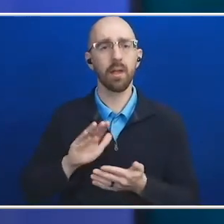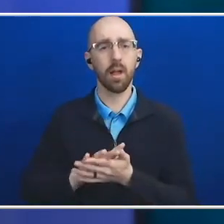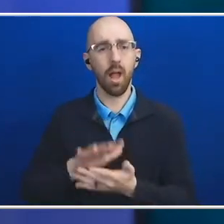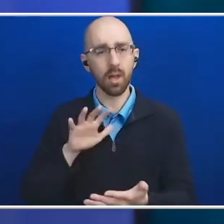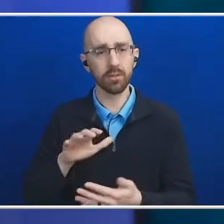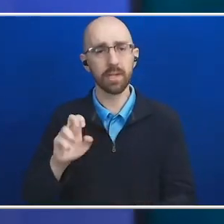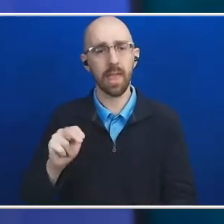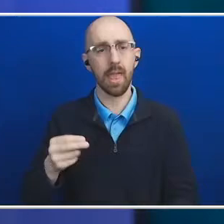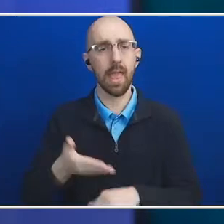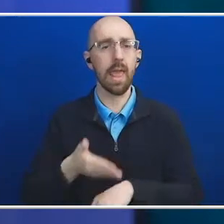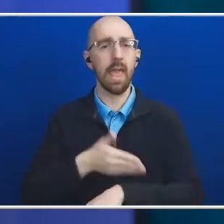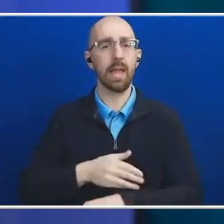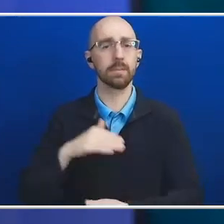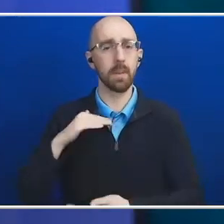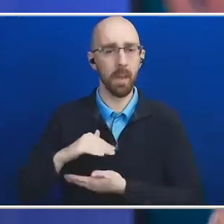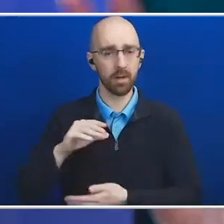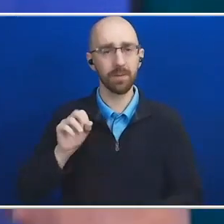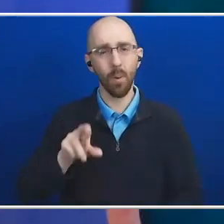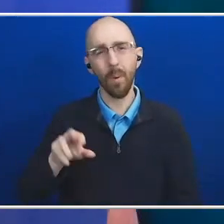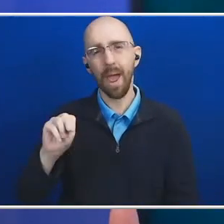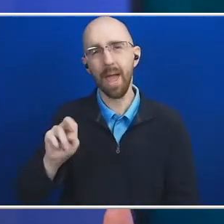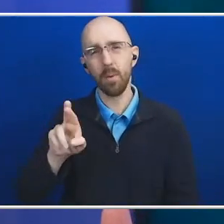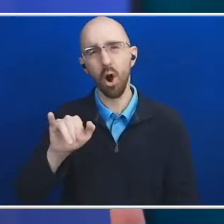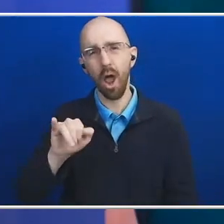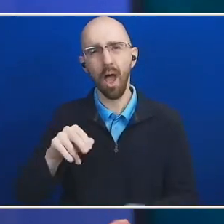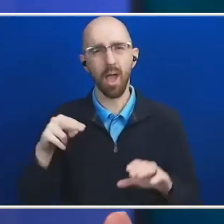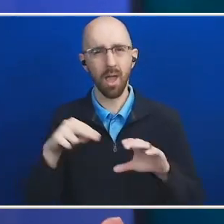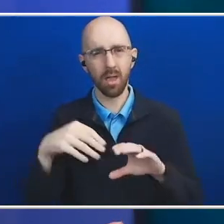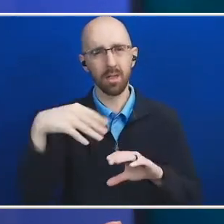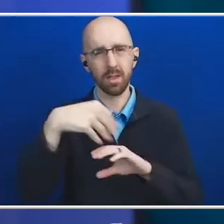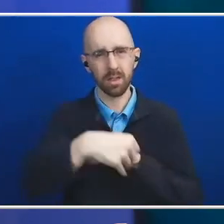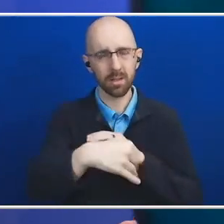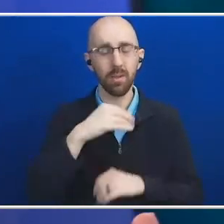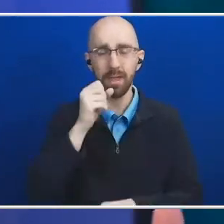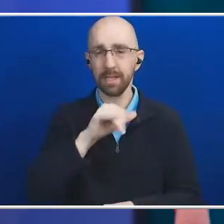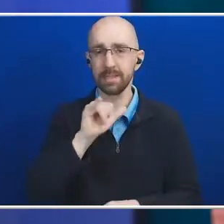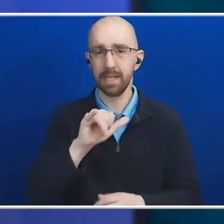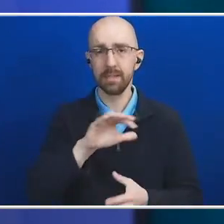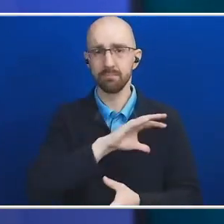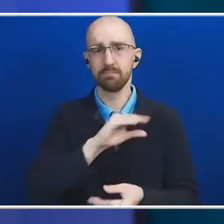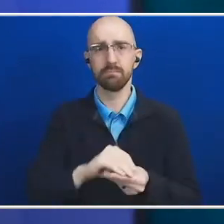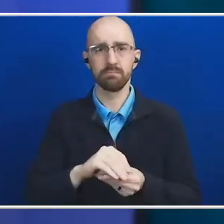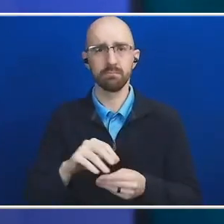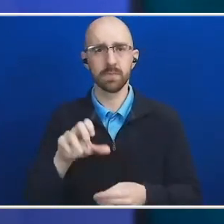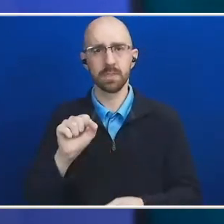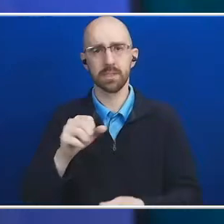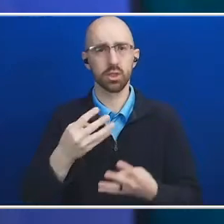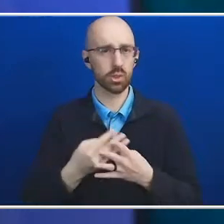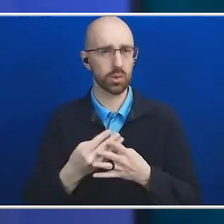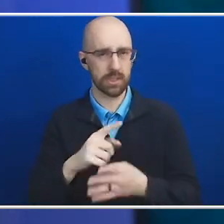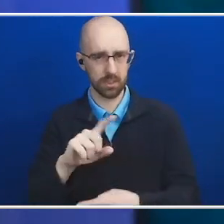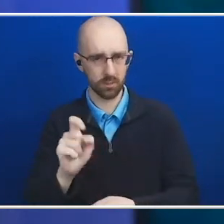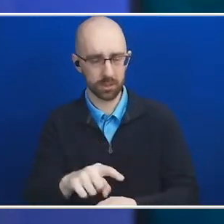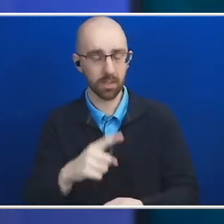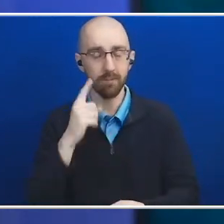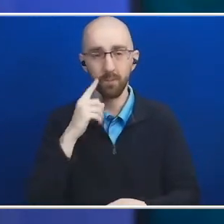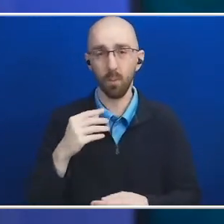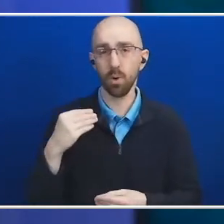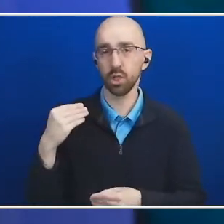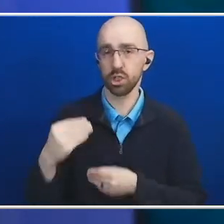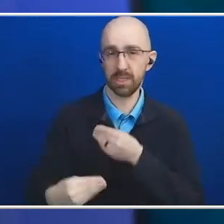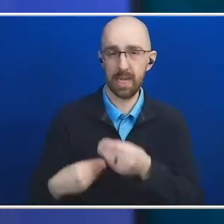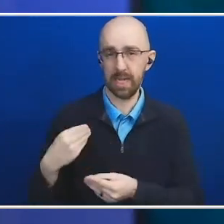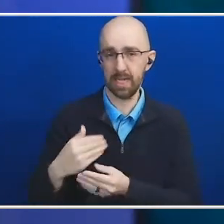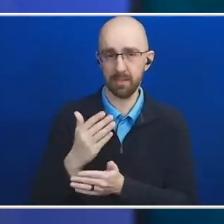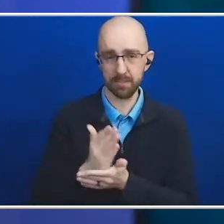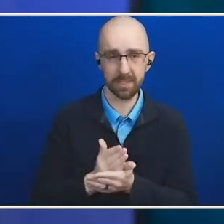be MRI. So that's, I guess, the screening question. As far as the genetic piece, genetic testing